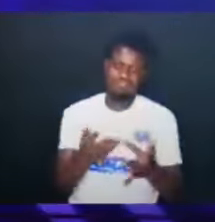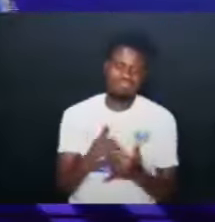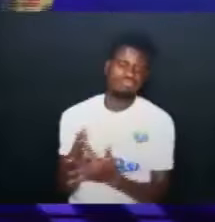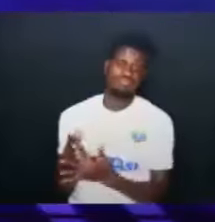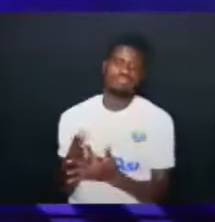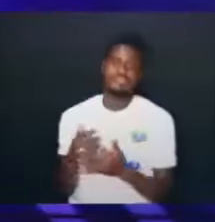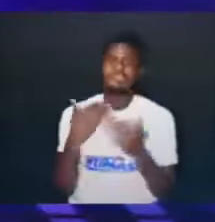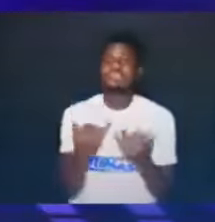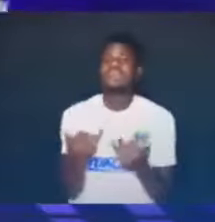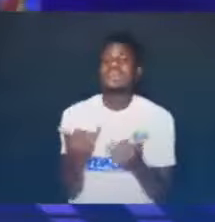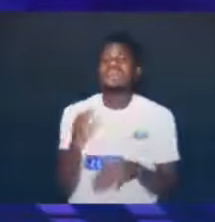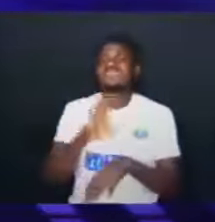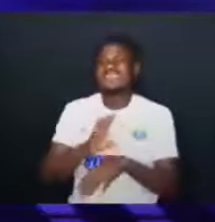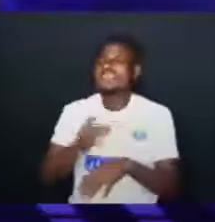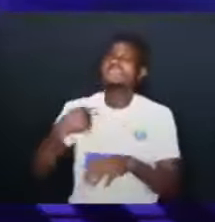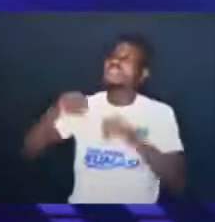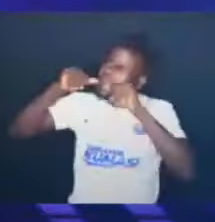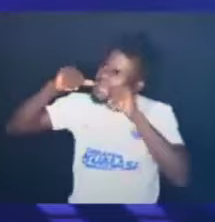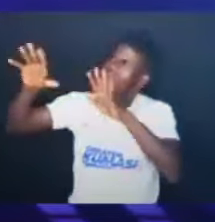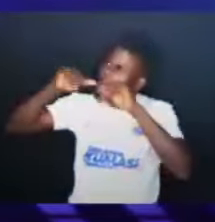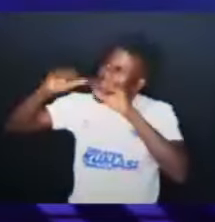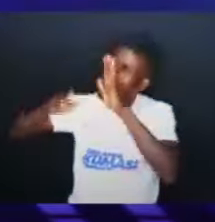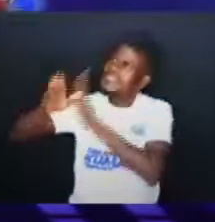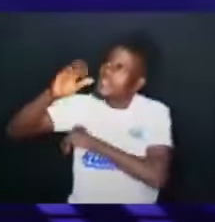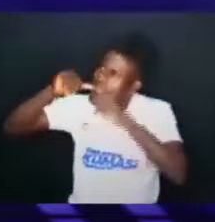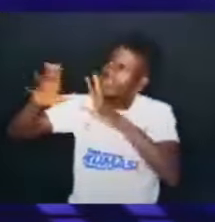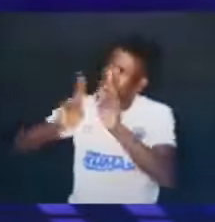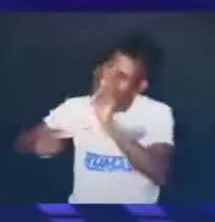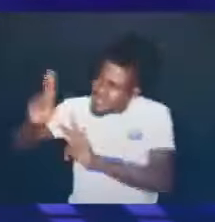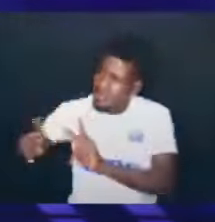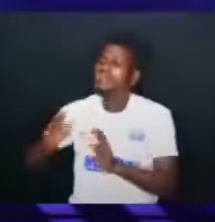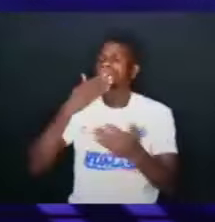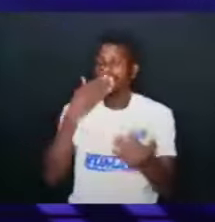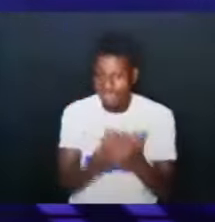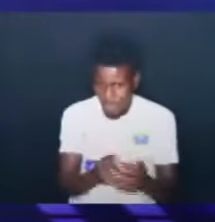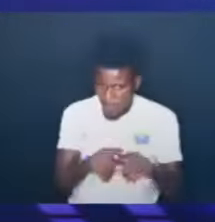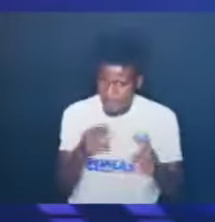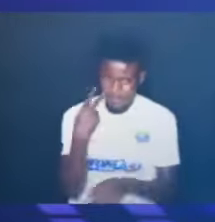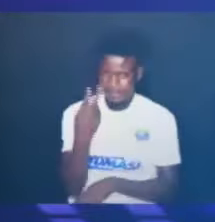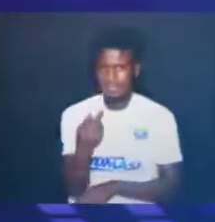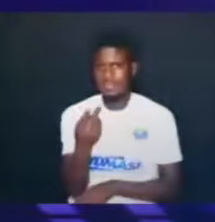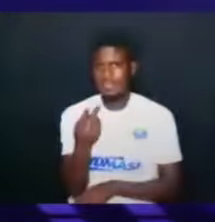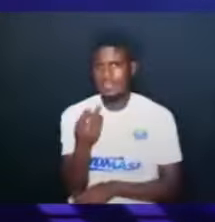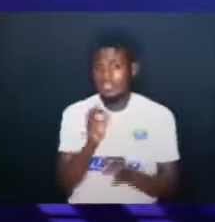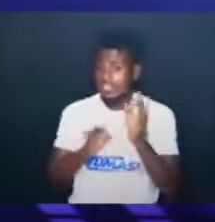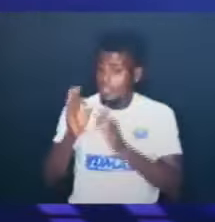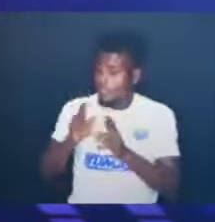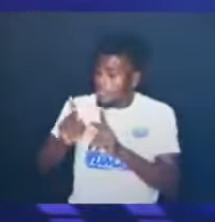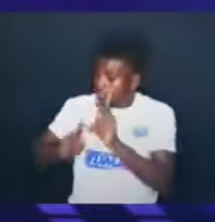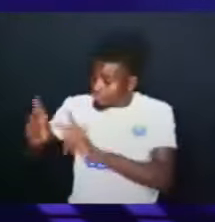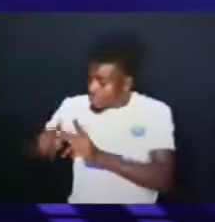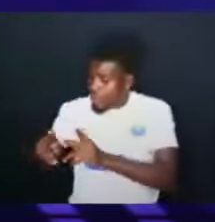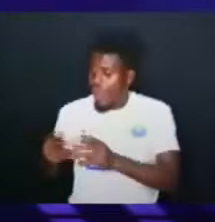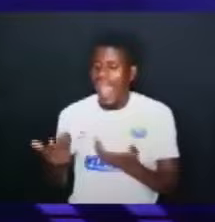churches, we tend to bless God and bless the people. Yes, it is good that we bless them. But you see, if they fully obey the Lord